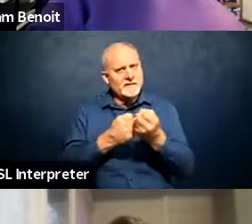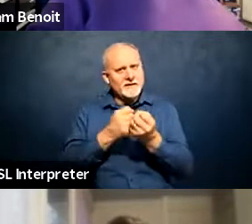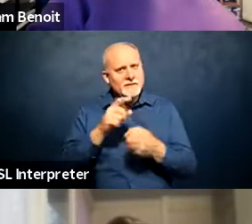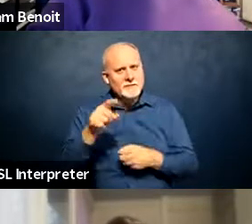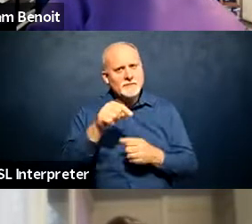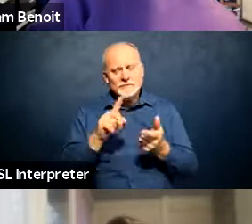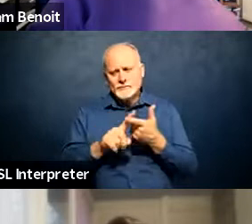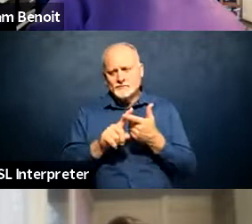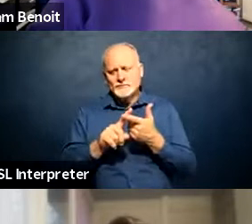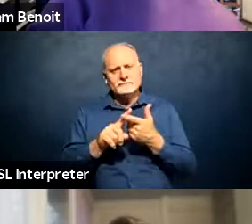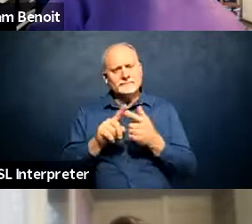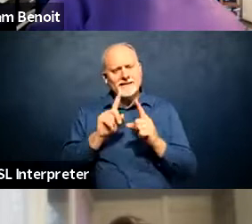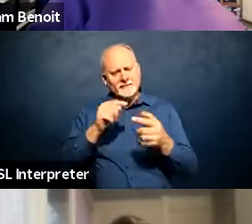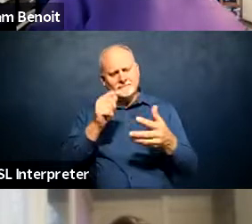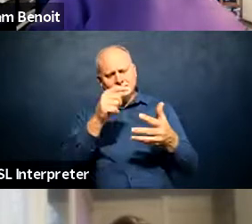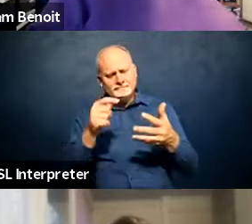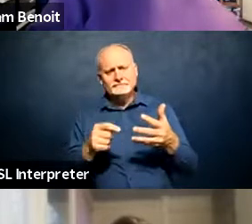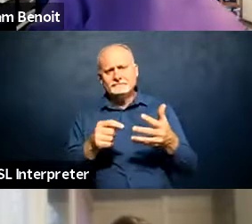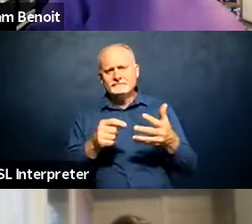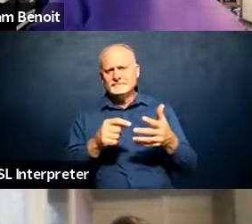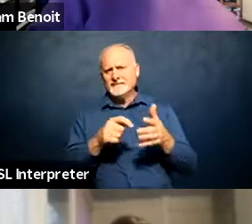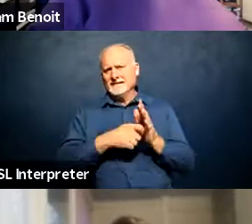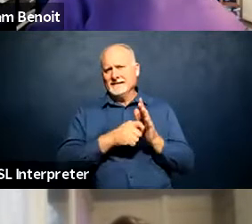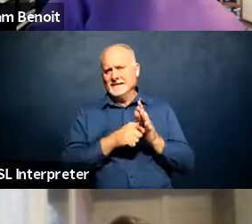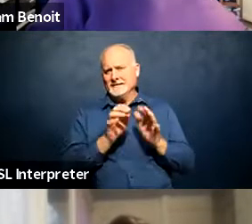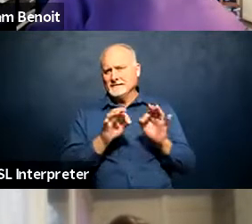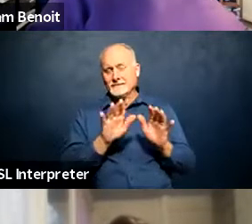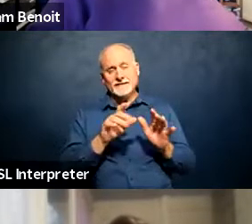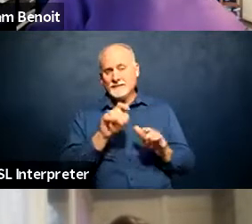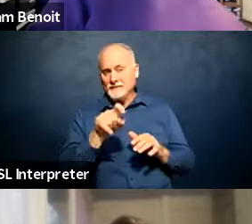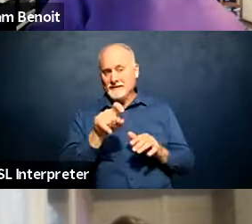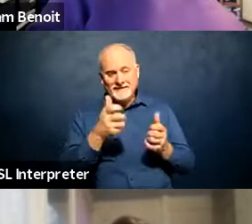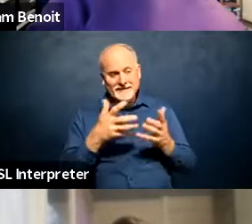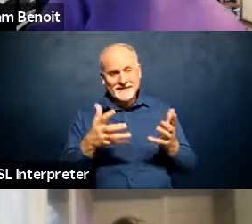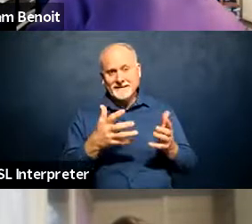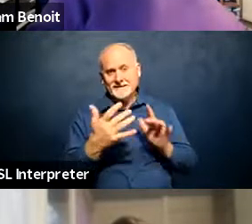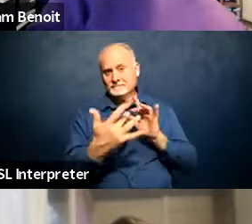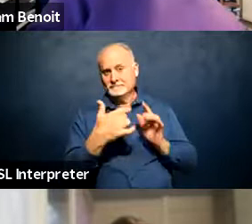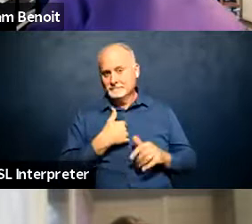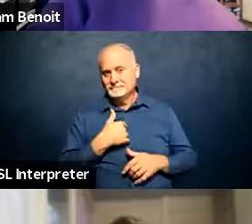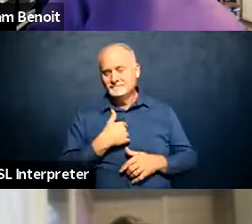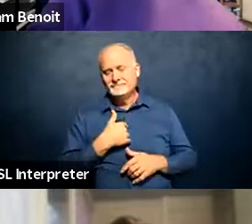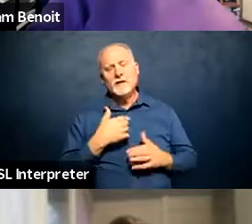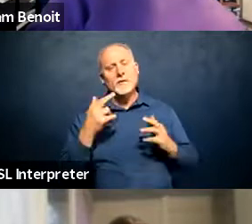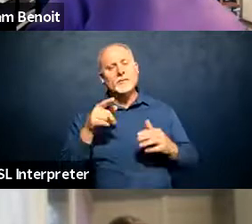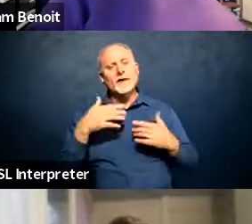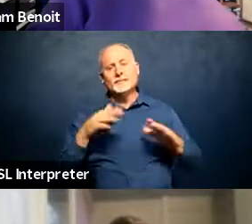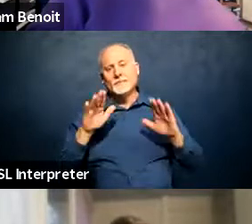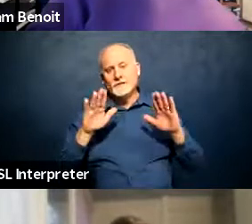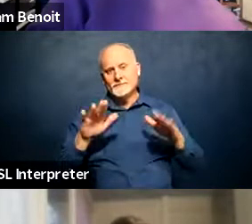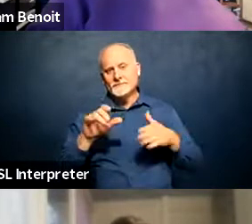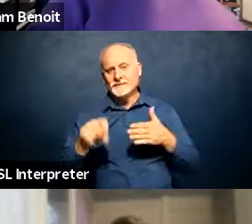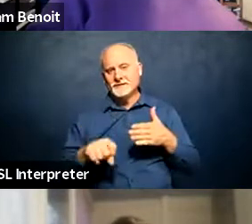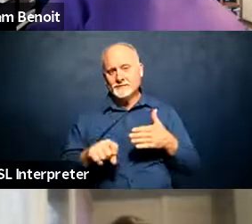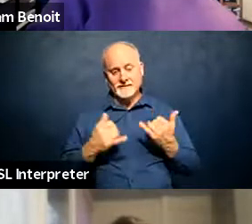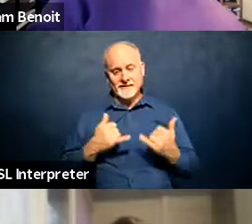key concerns to enhance the student experience at UAB. Please don't hesitate to reach out, and I hope everyone has a remarkable semester. And